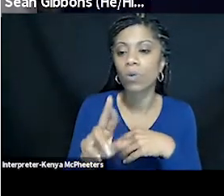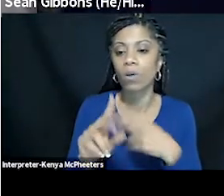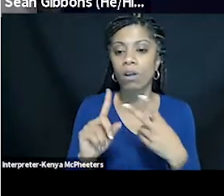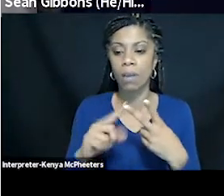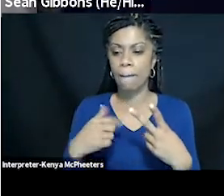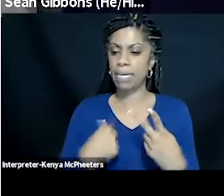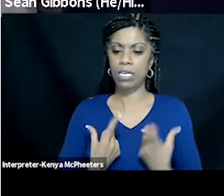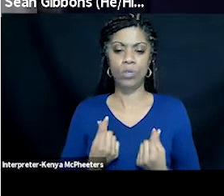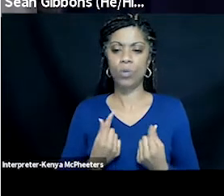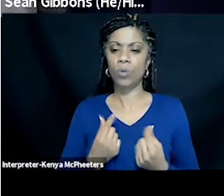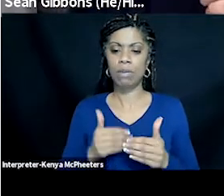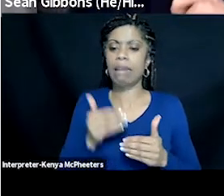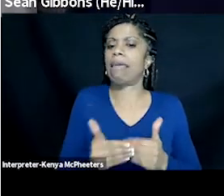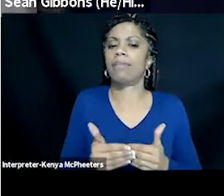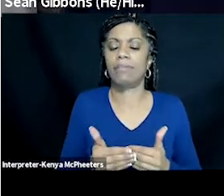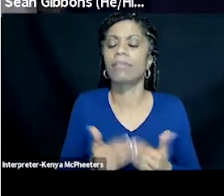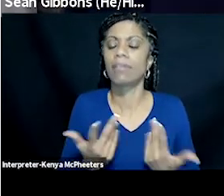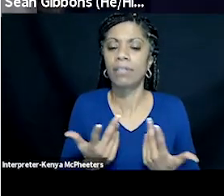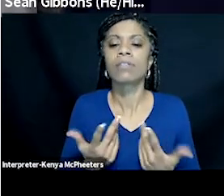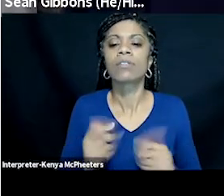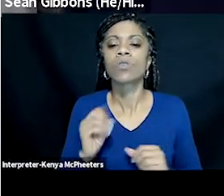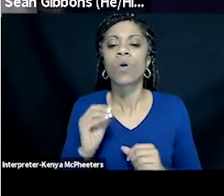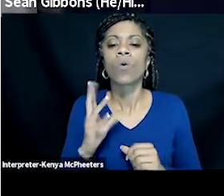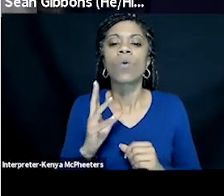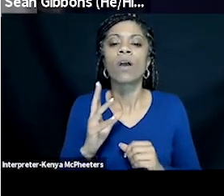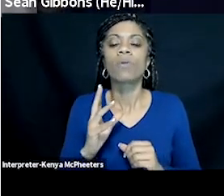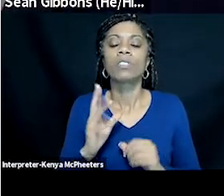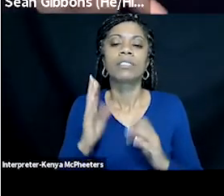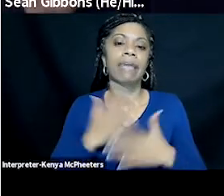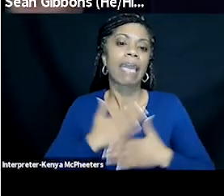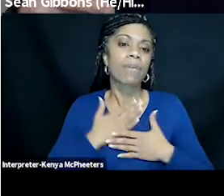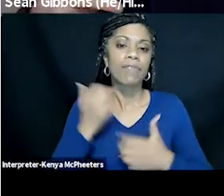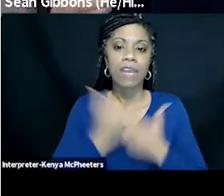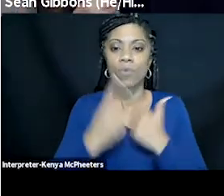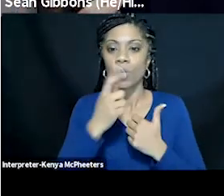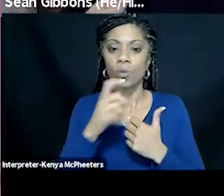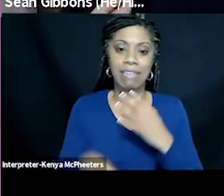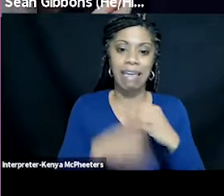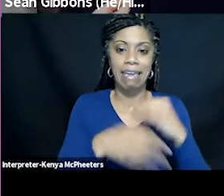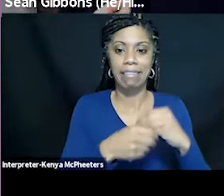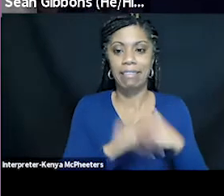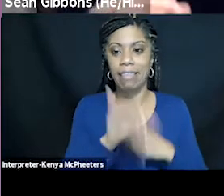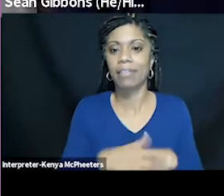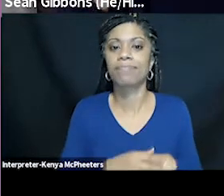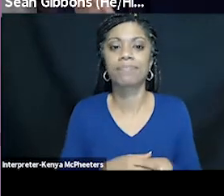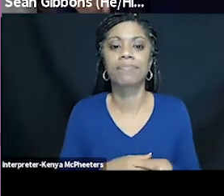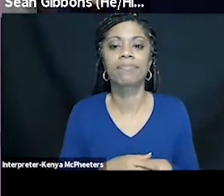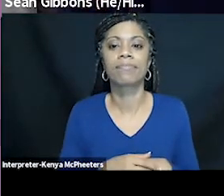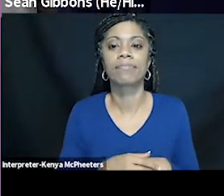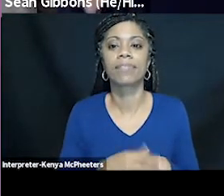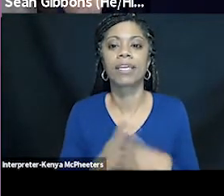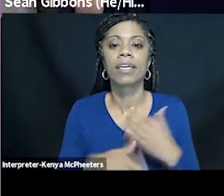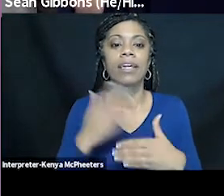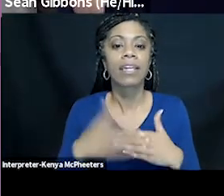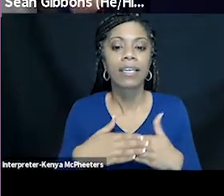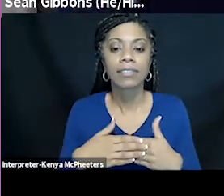always an answer on the other side of this. So grateful to everybody who's been contributing and participating there. Mr. T, if you would, just take us forward. The other thing is,